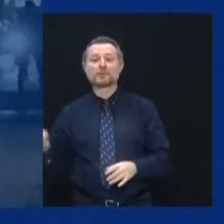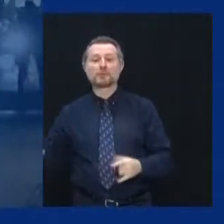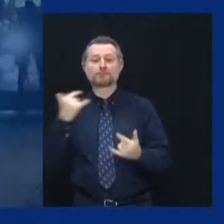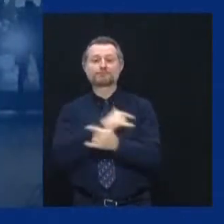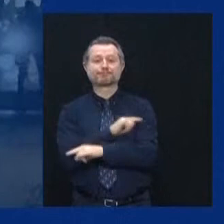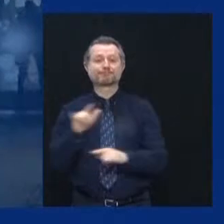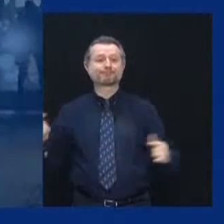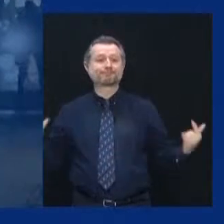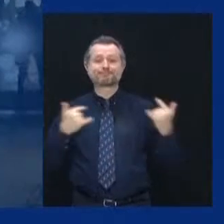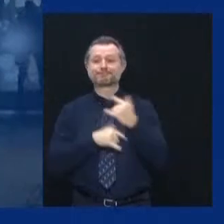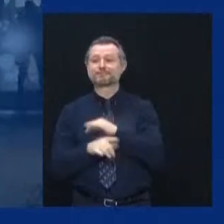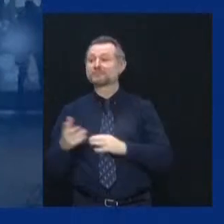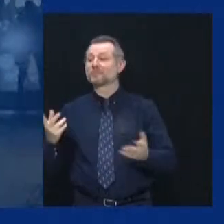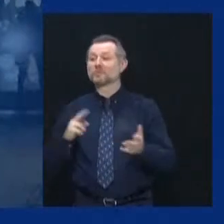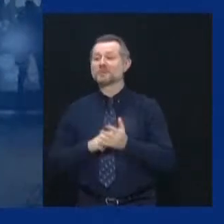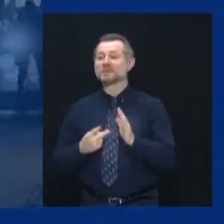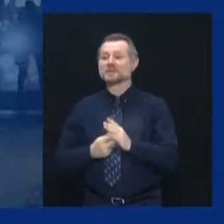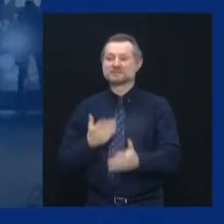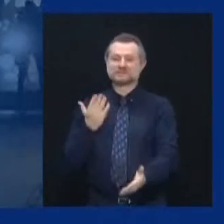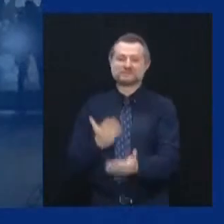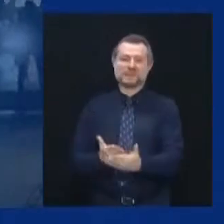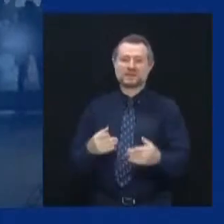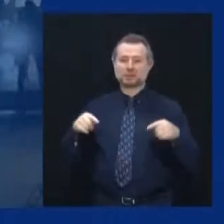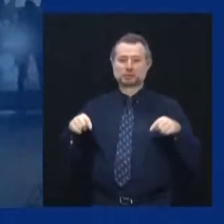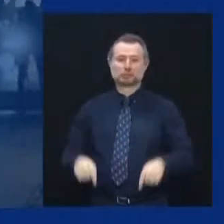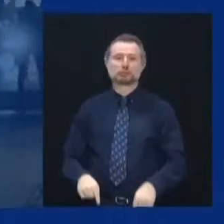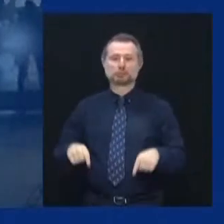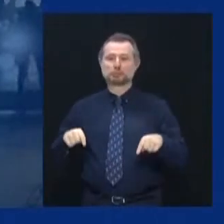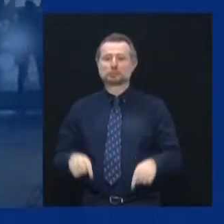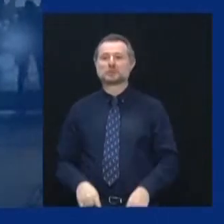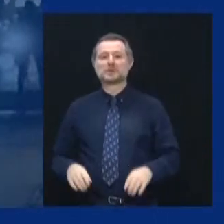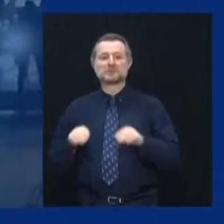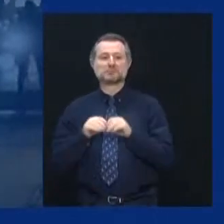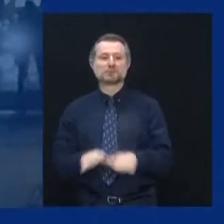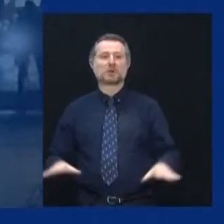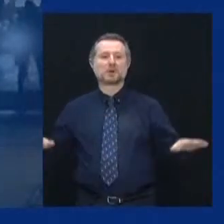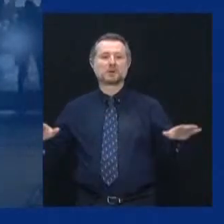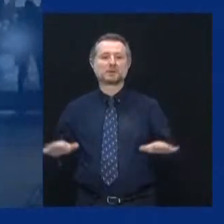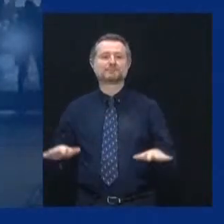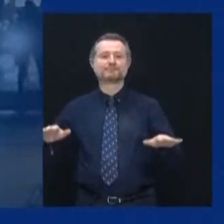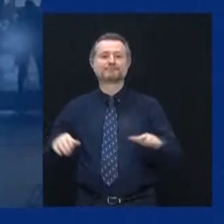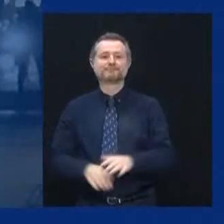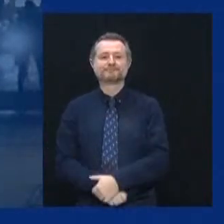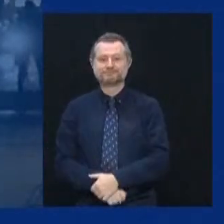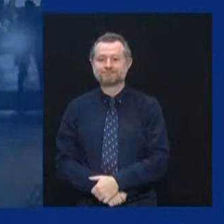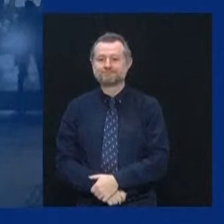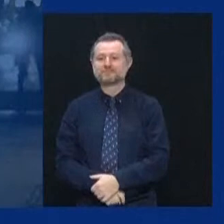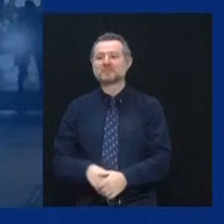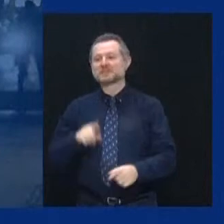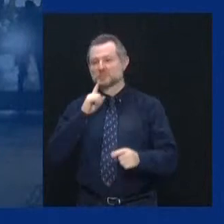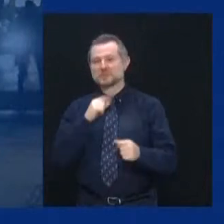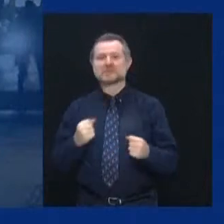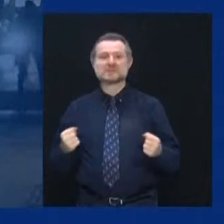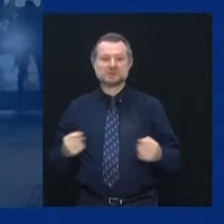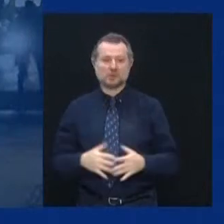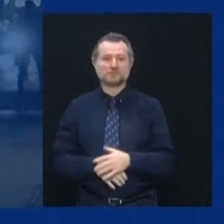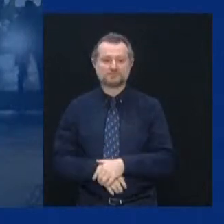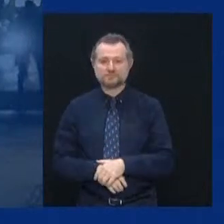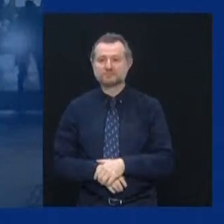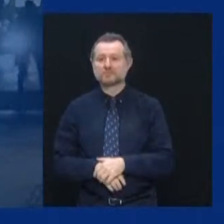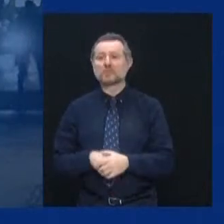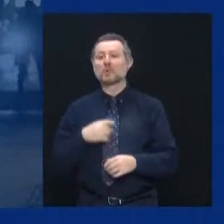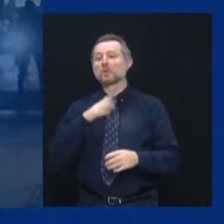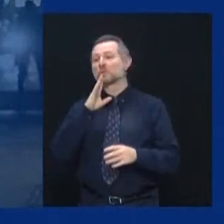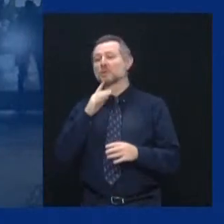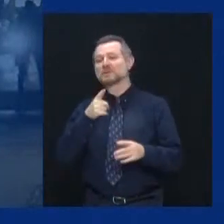It's here. It's here and it's spreading. This infection rate is frightening. I've spoken to global